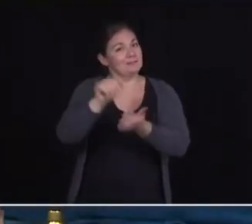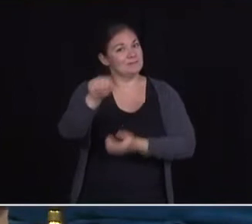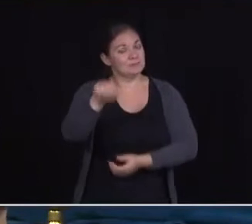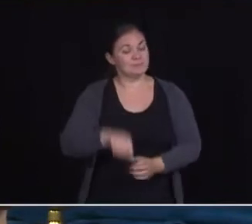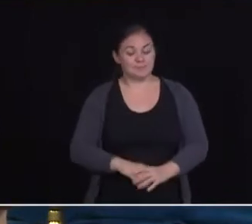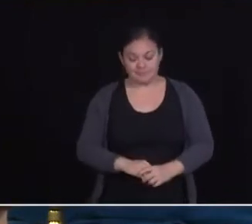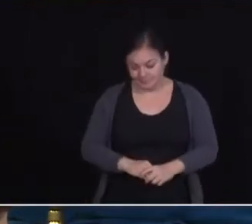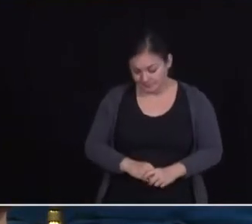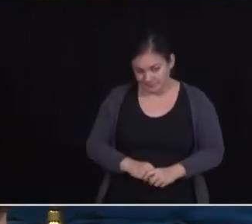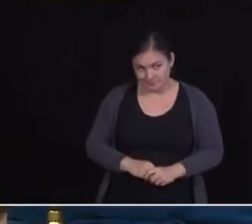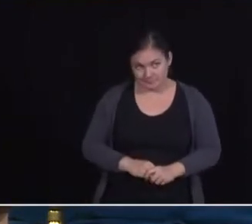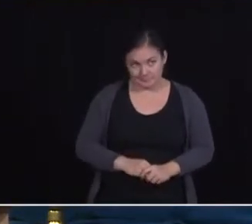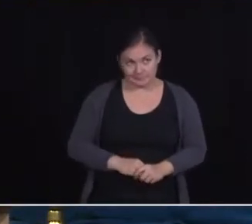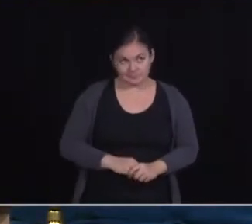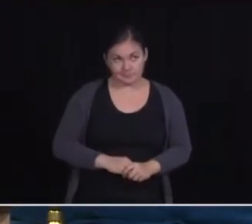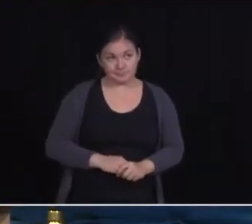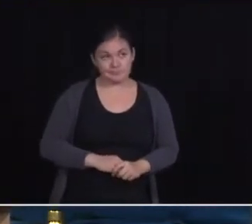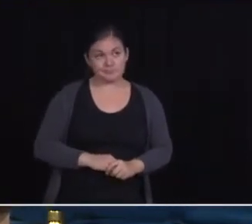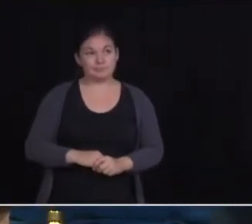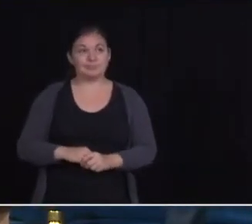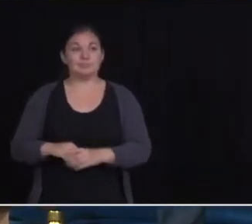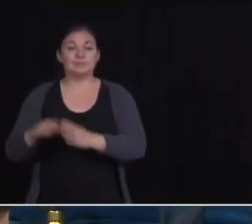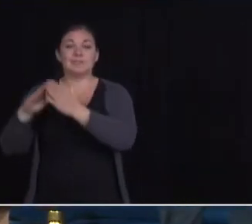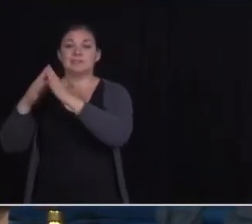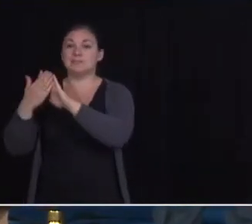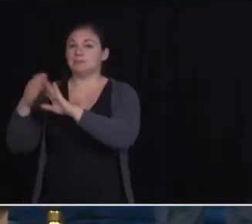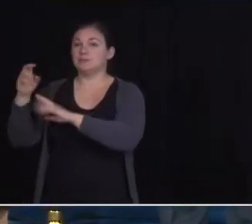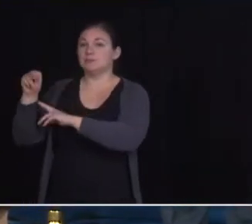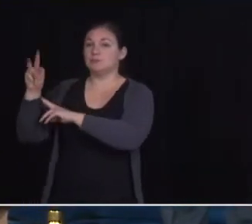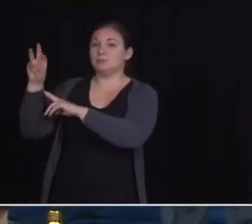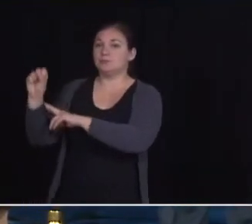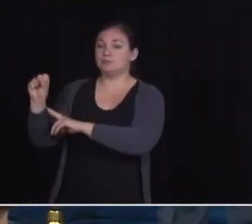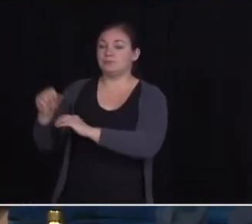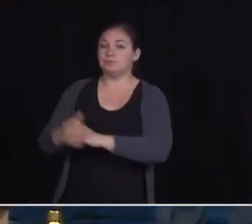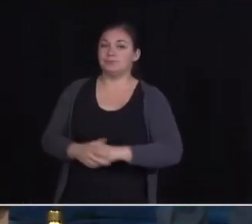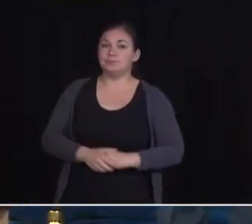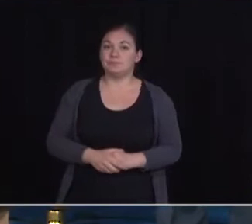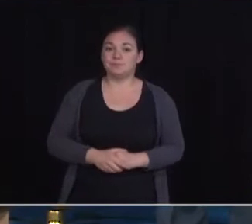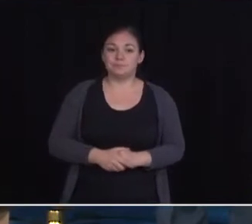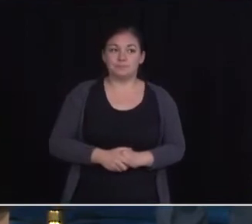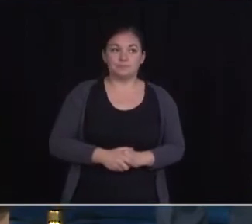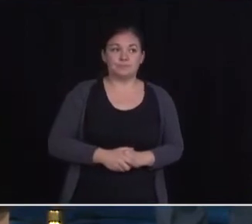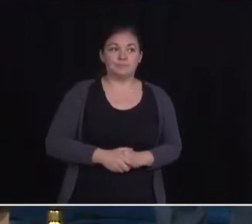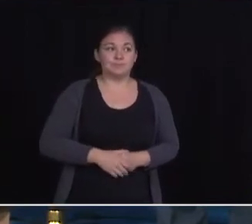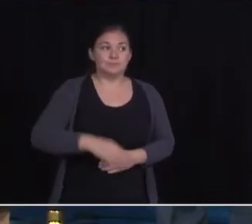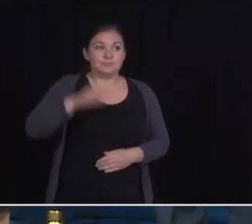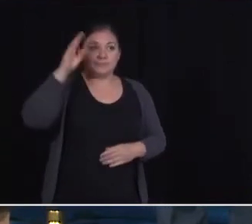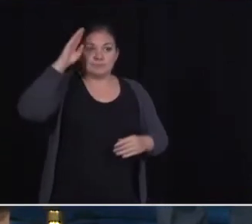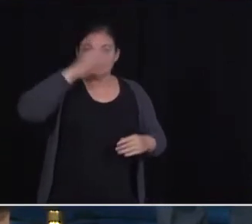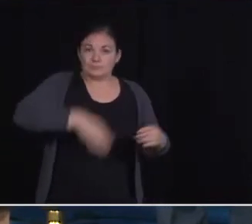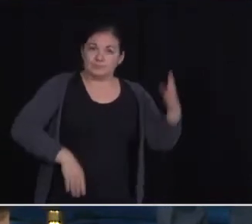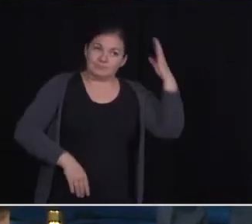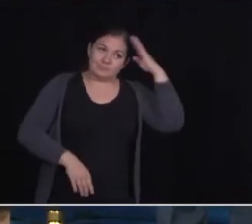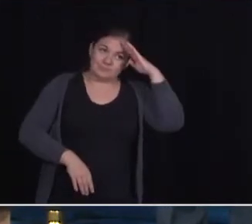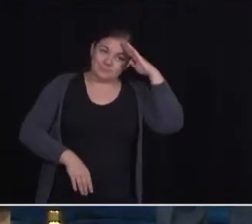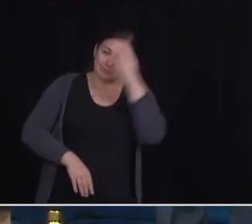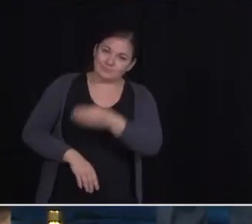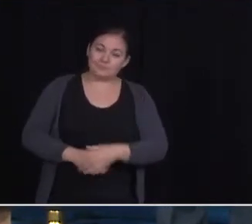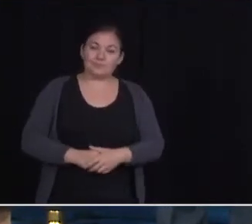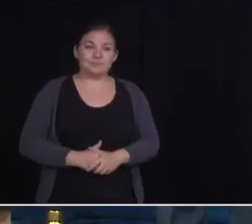News. Please go ahead. Hi, Cynthia. Hi, Premier. With all due respect, it seems like you